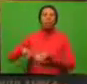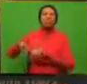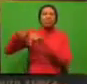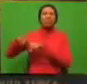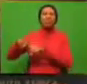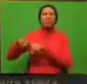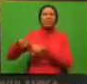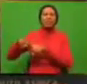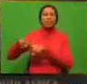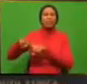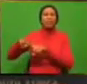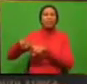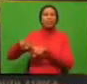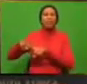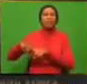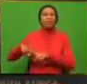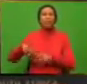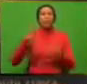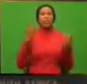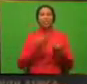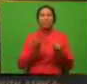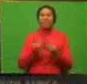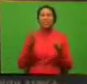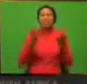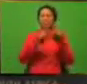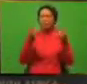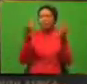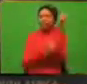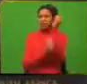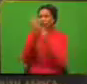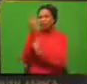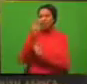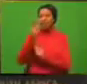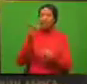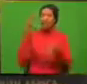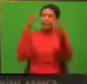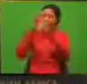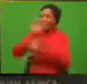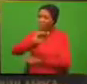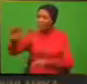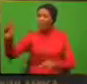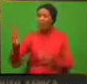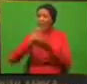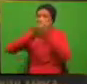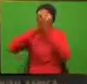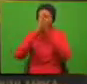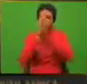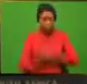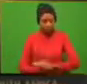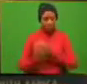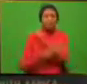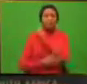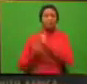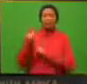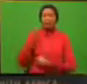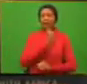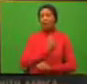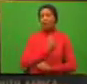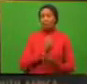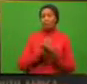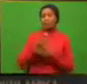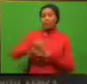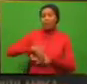held captive by political forces that seek to break down rather than to build order, up. Order, honourable